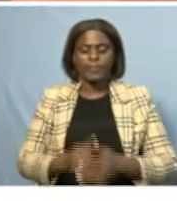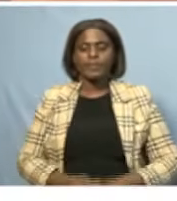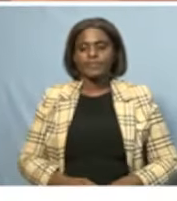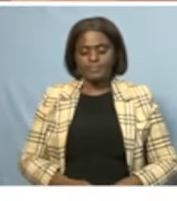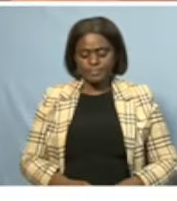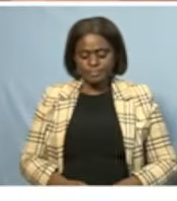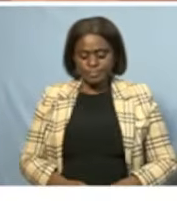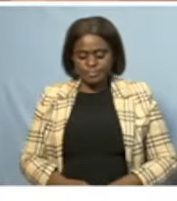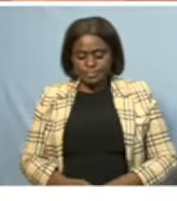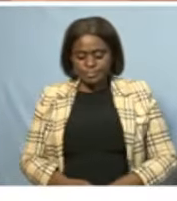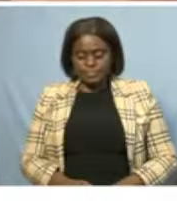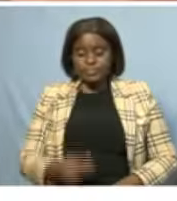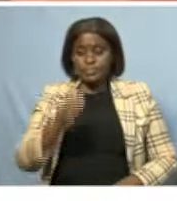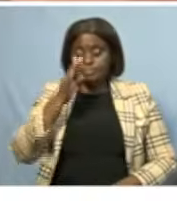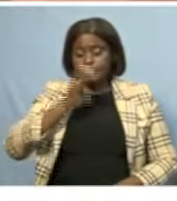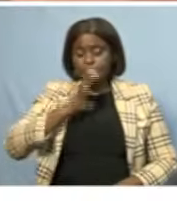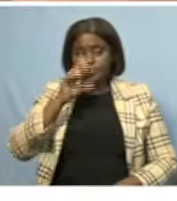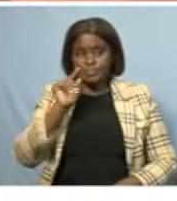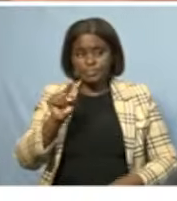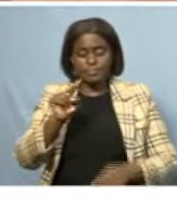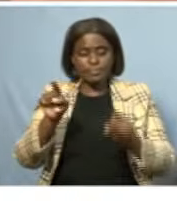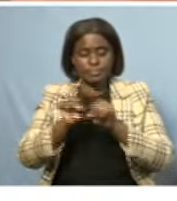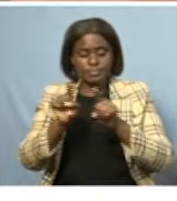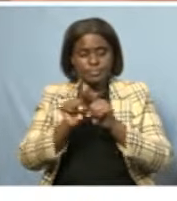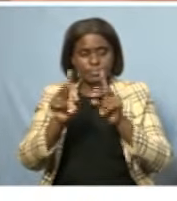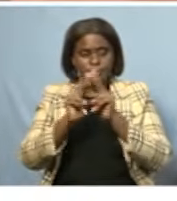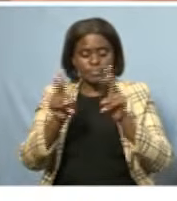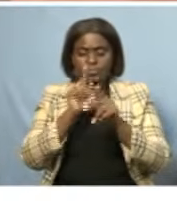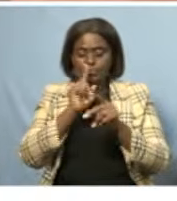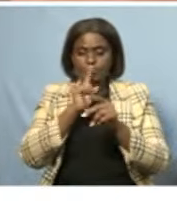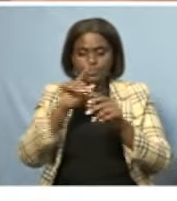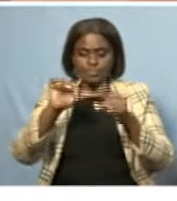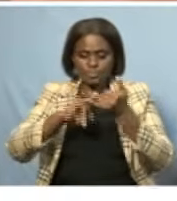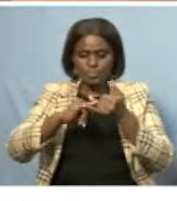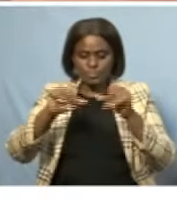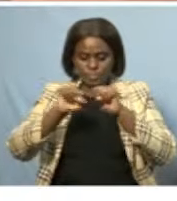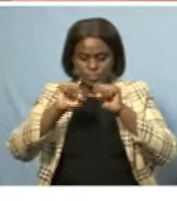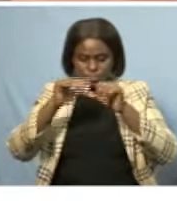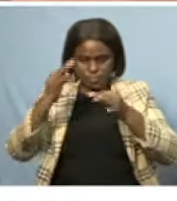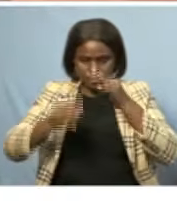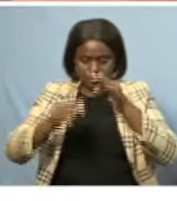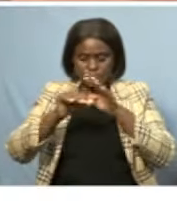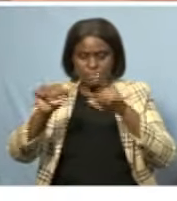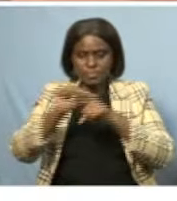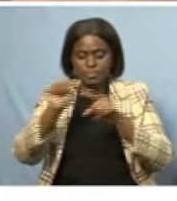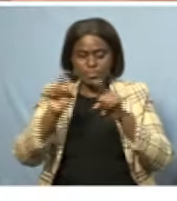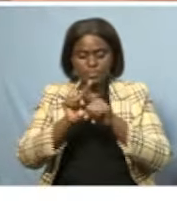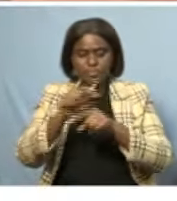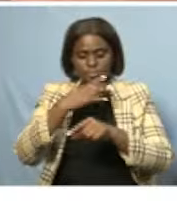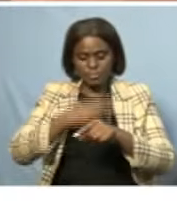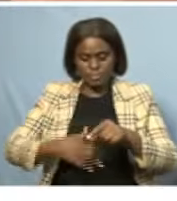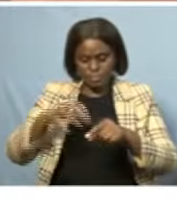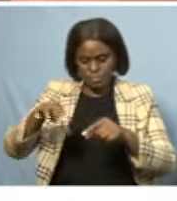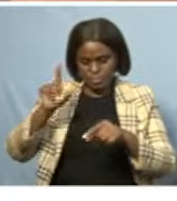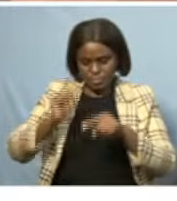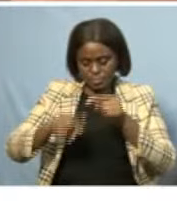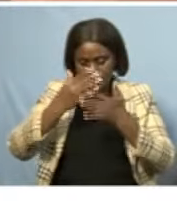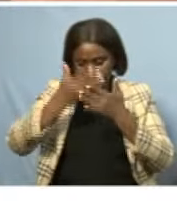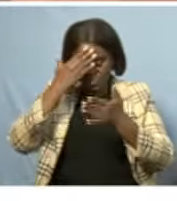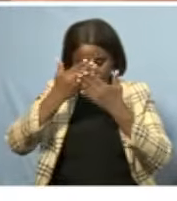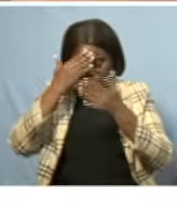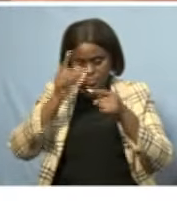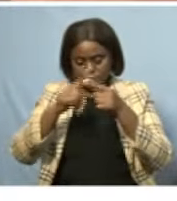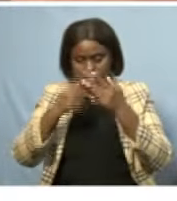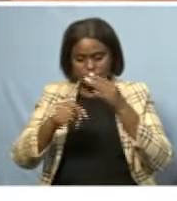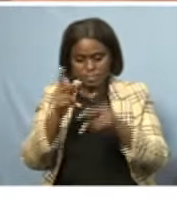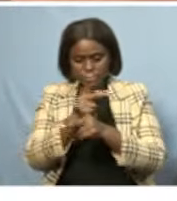Madam Speaker, this is social justice in practice. A hungry child cannot learn, but